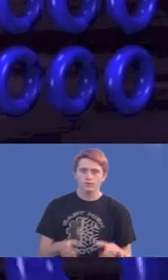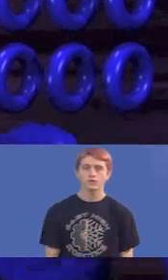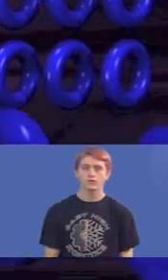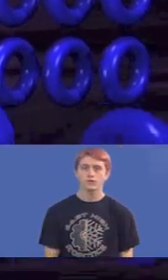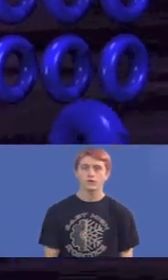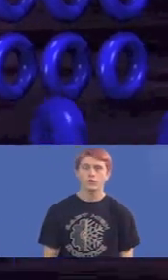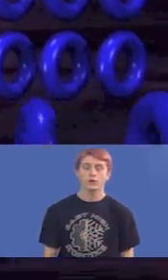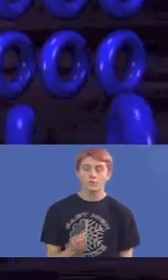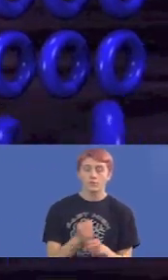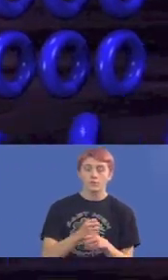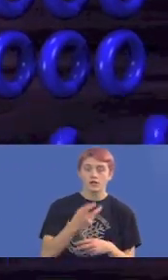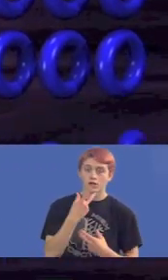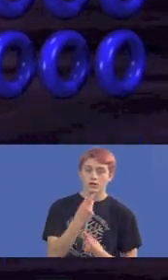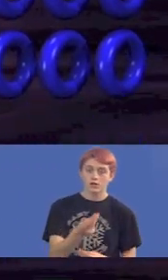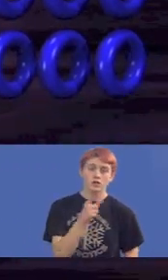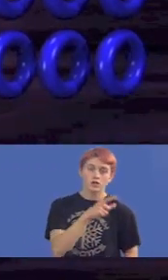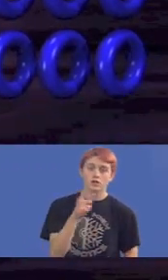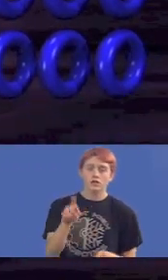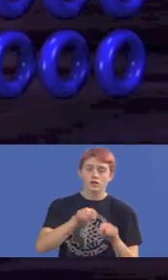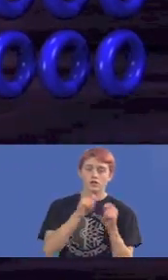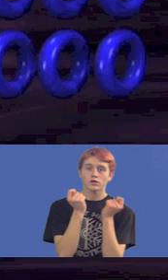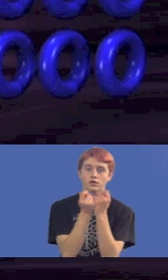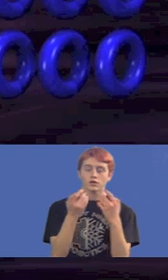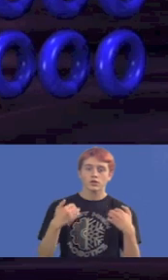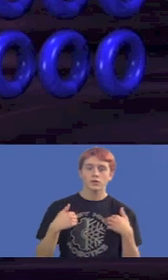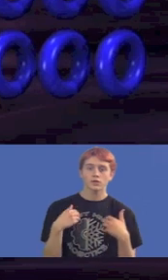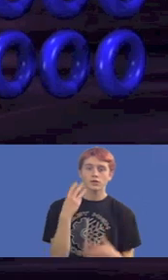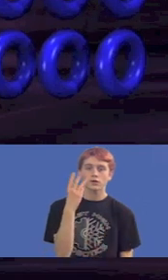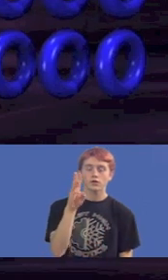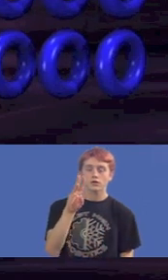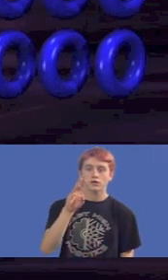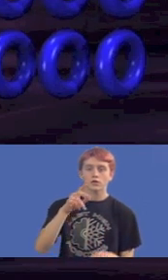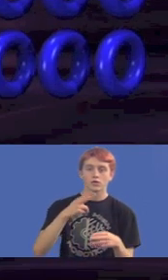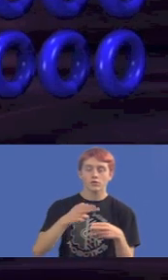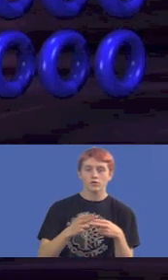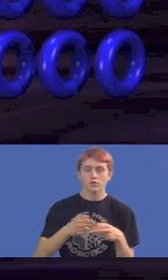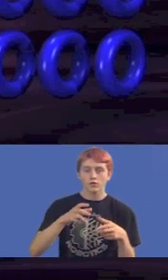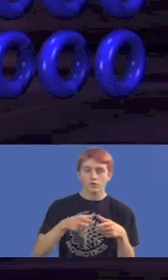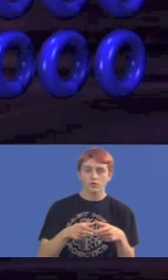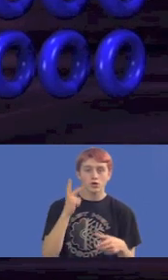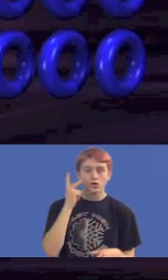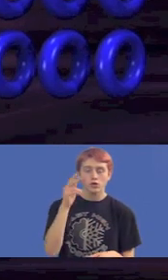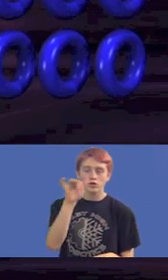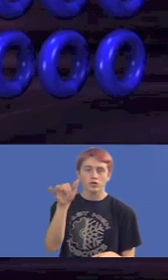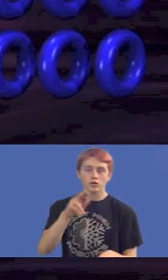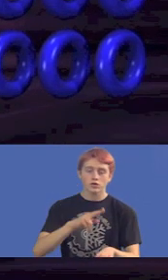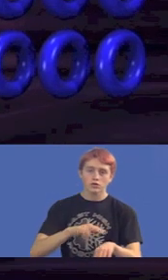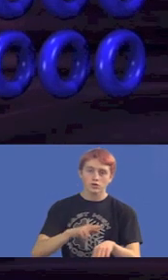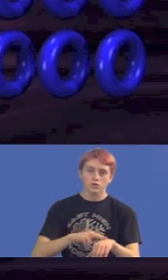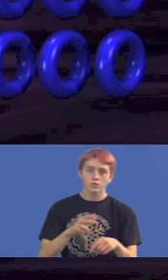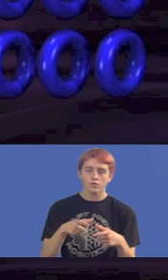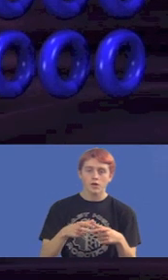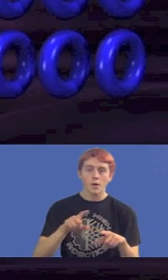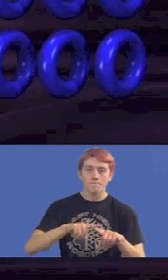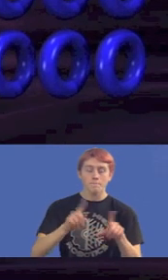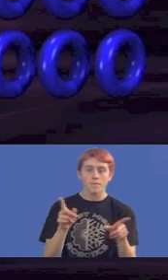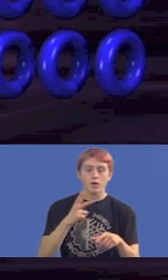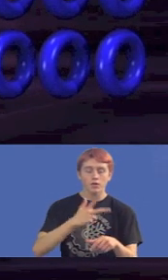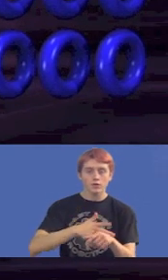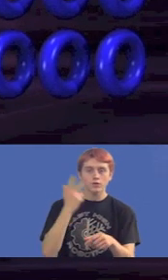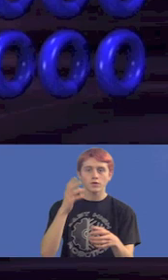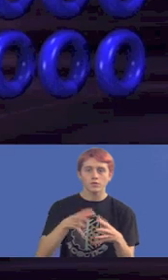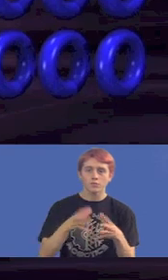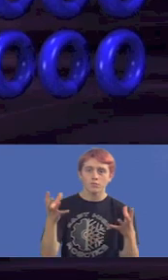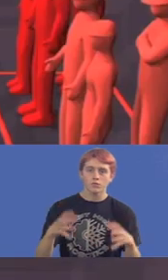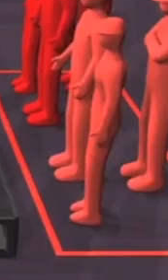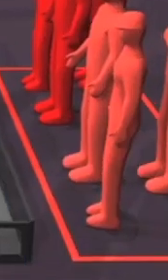And just to make things interesting, each alliance has six weighted rings which look identical to normal rings but weigh three times as